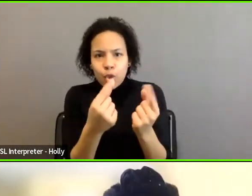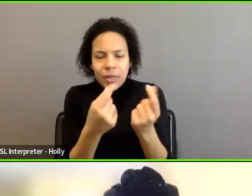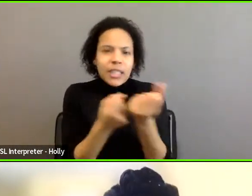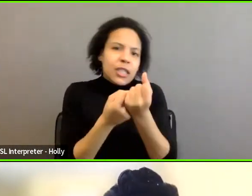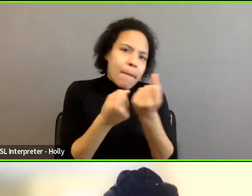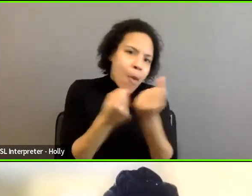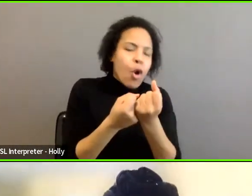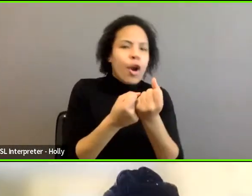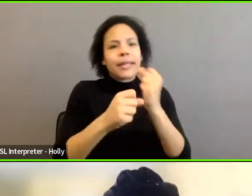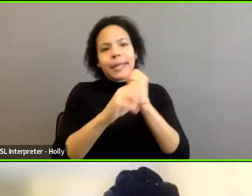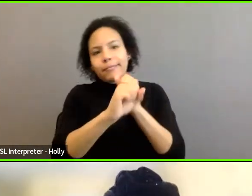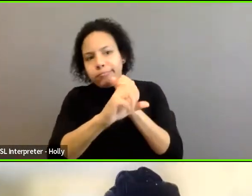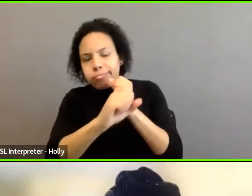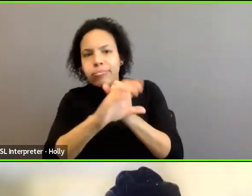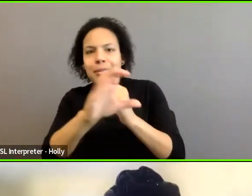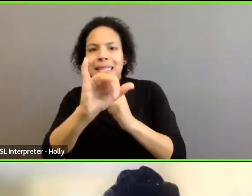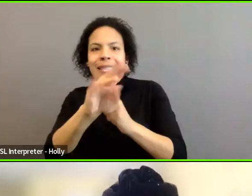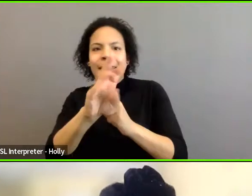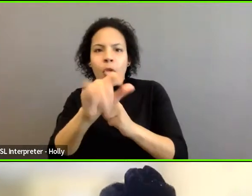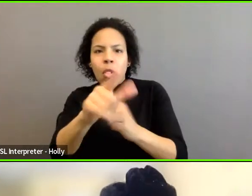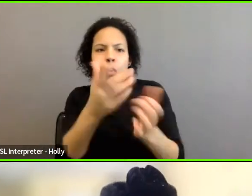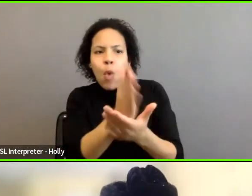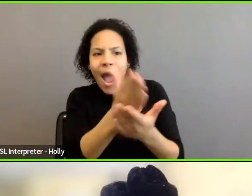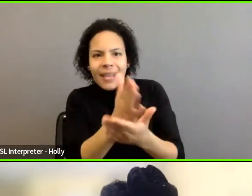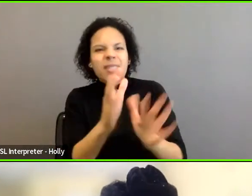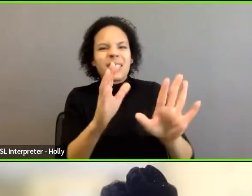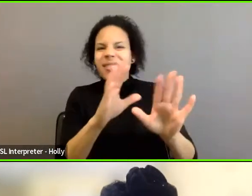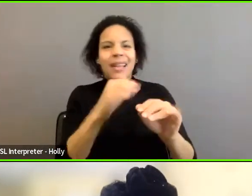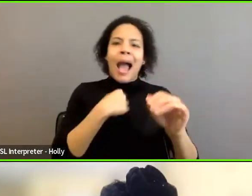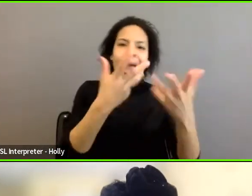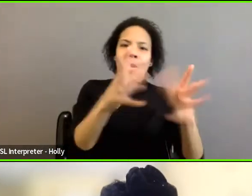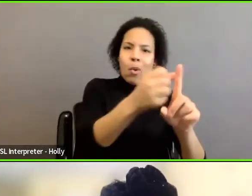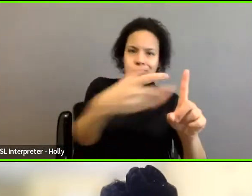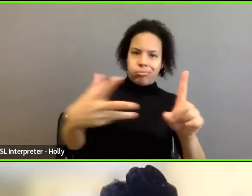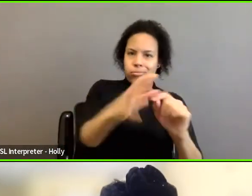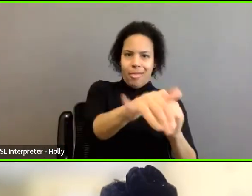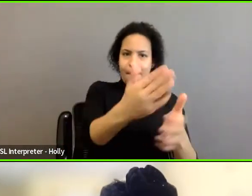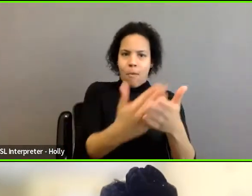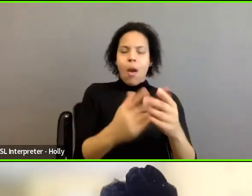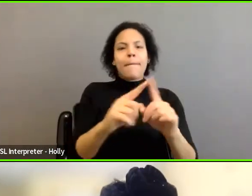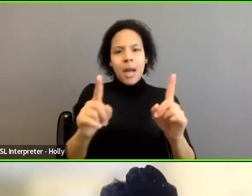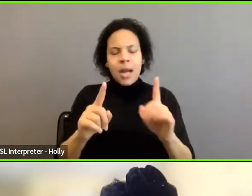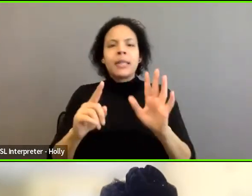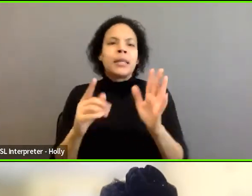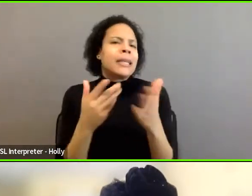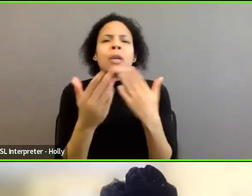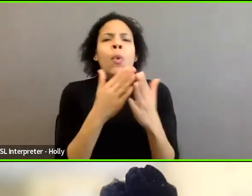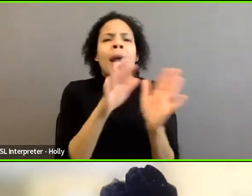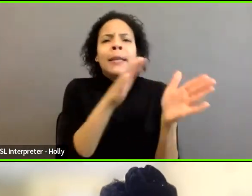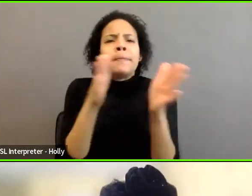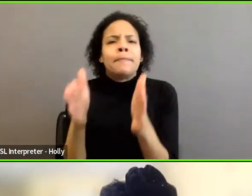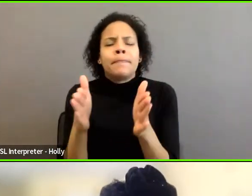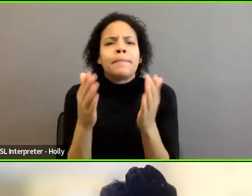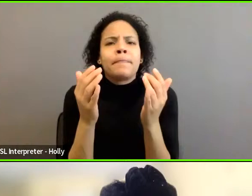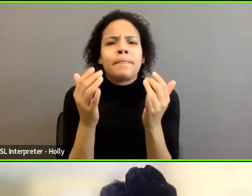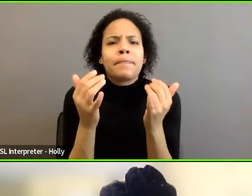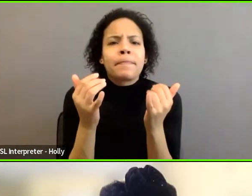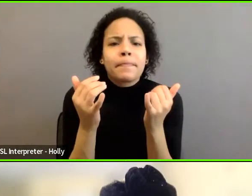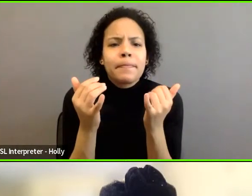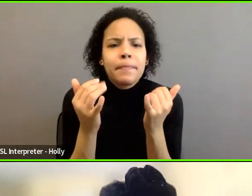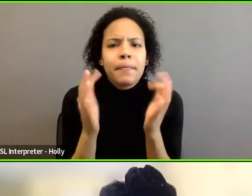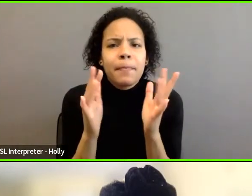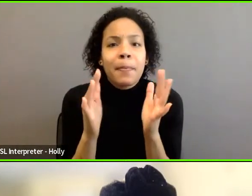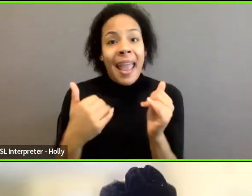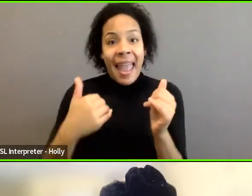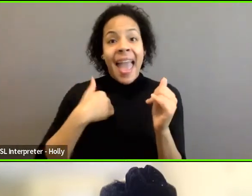you all so much for sharing your perspectives. Thank you for engaging. And so now we're going to turn into, and we do have the word cloud in